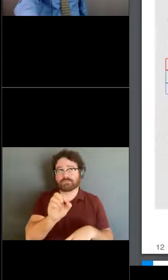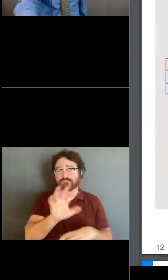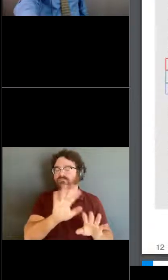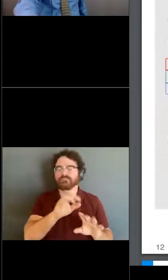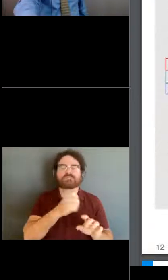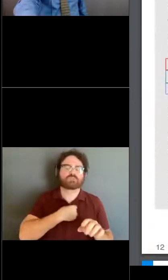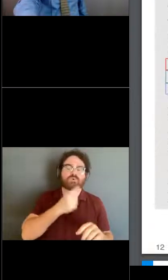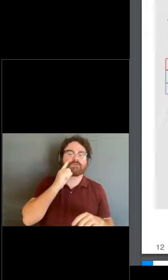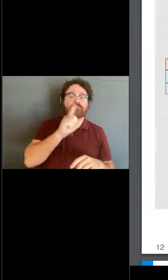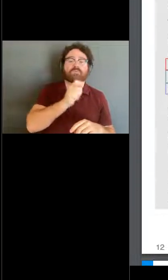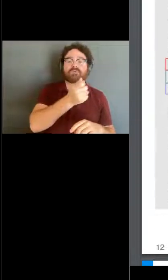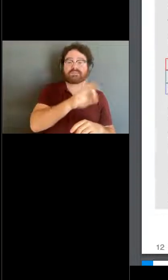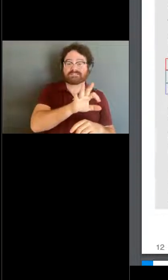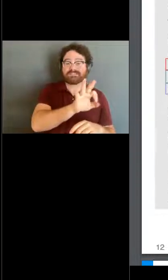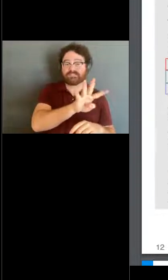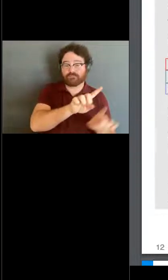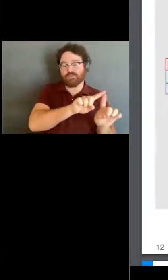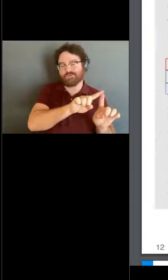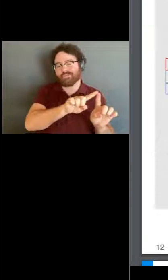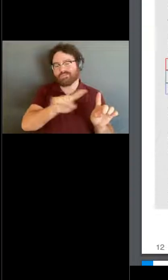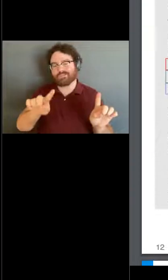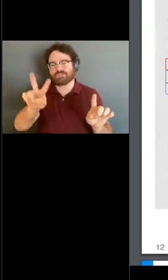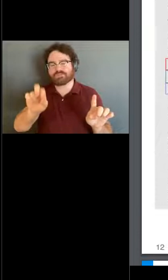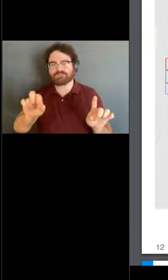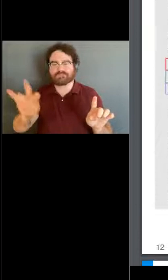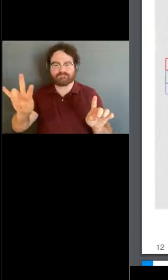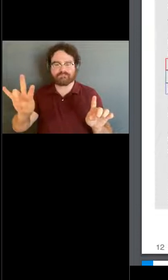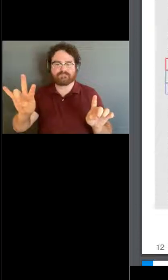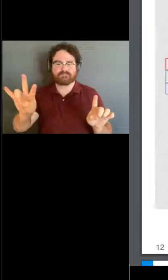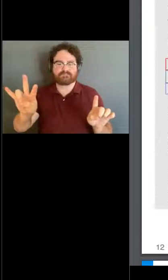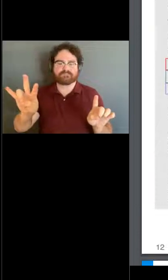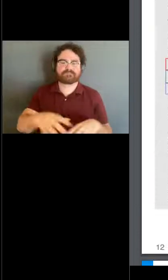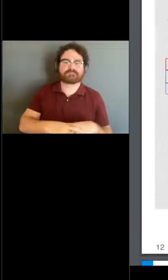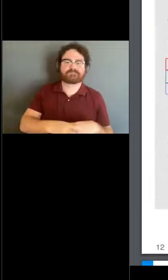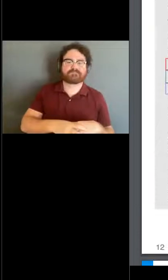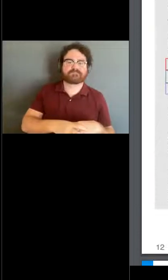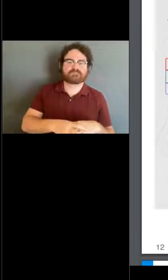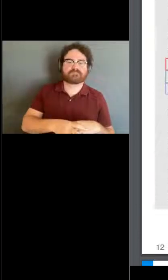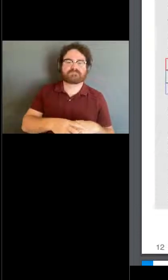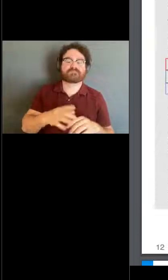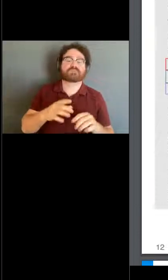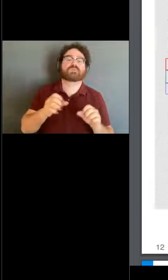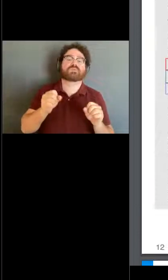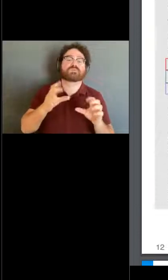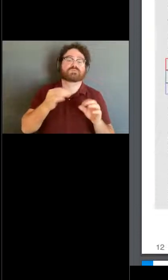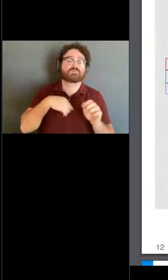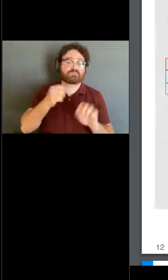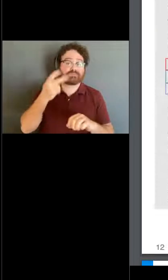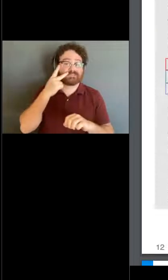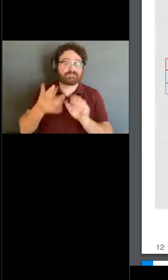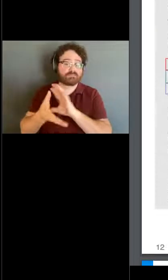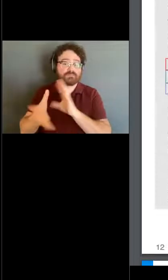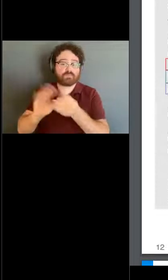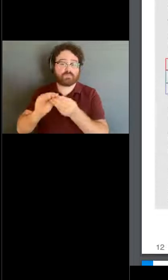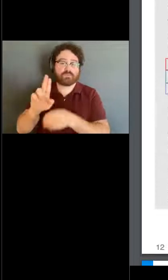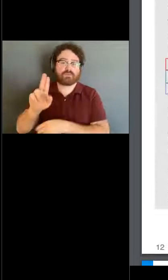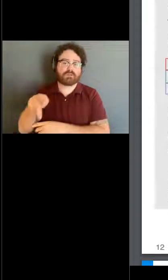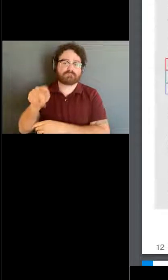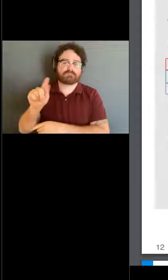to 1994, and from 1994 to 2007, we saw a total uptake of